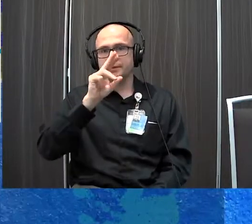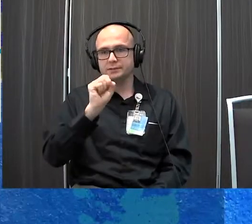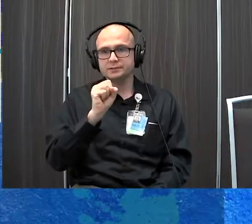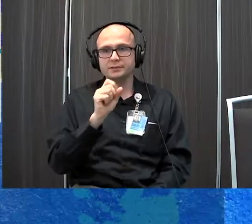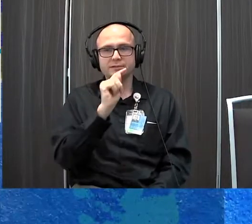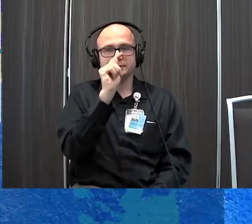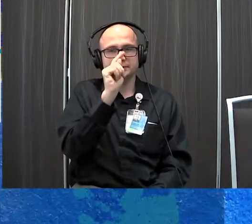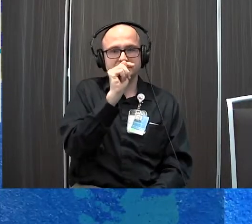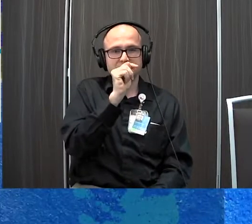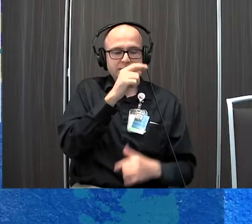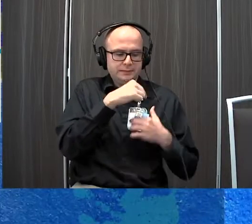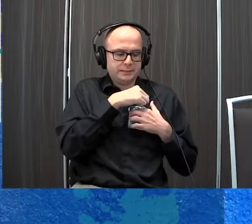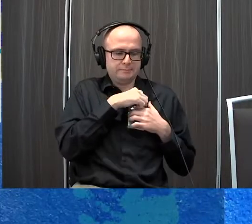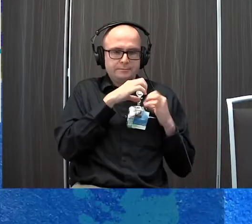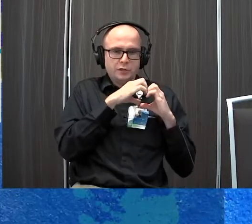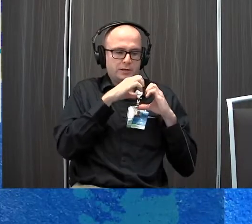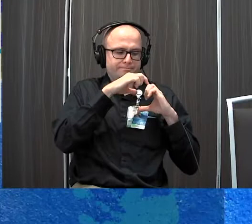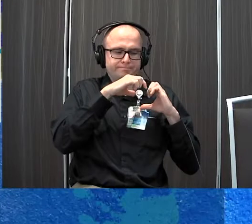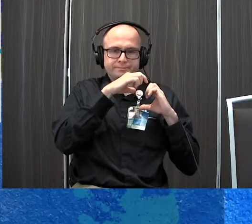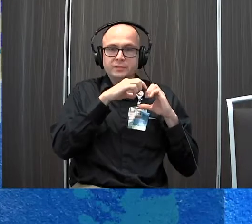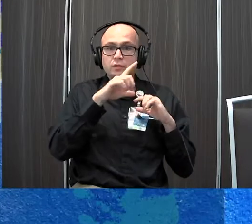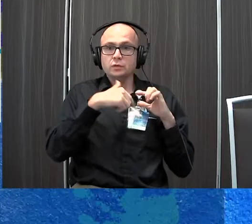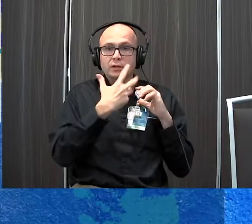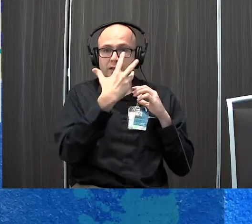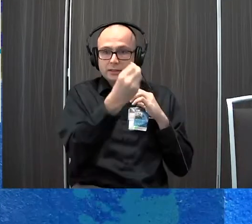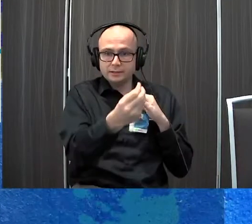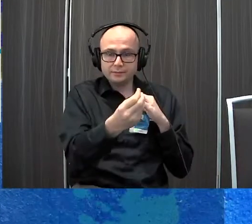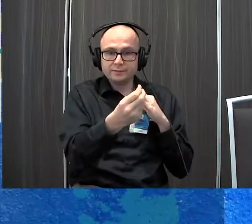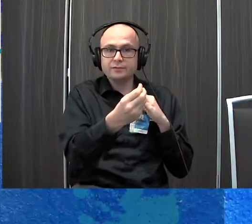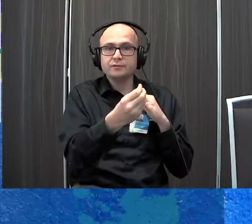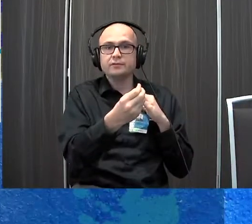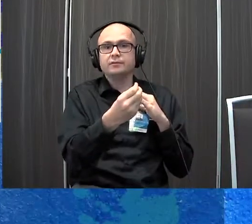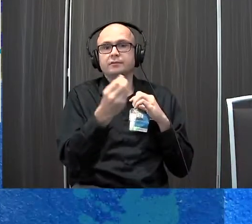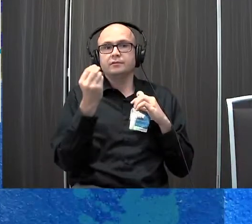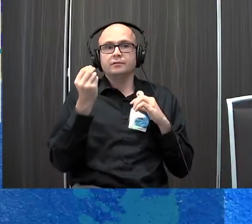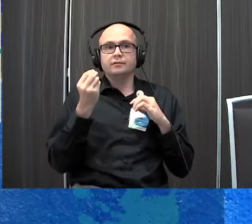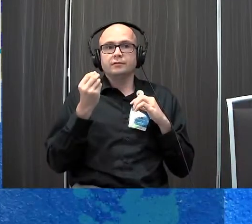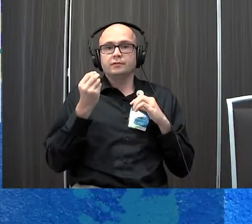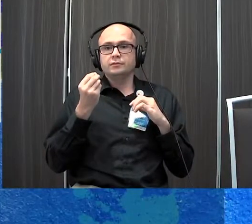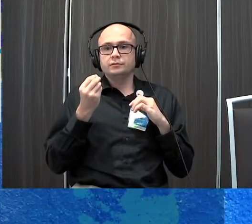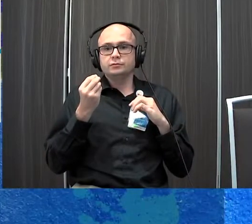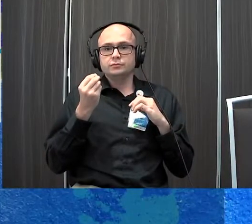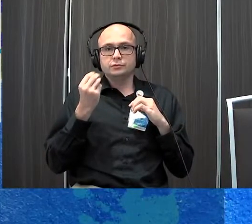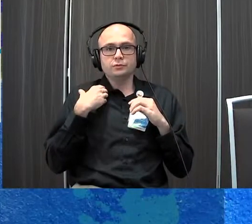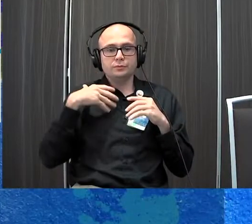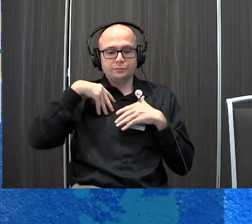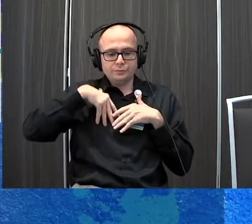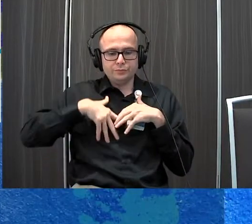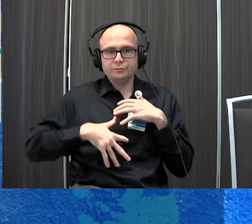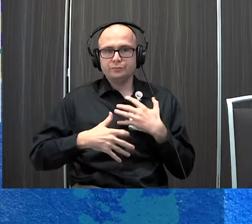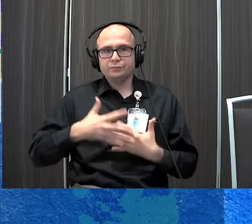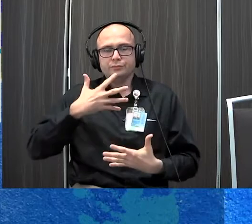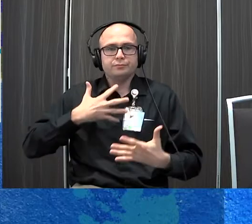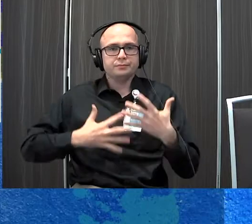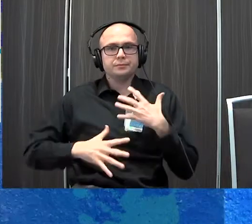T on the top of the heart there. Once they leave the thymus, they go out into the periphery, into the lymph nodes,